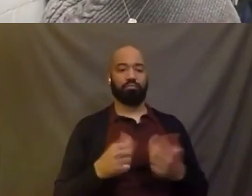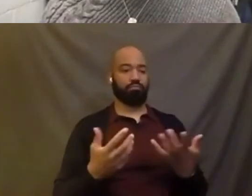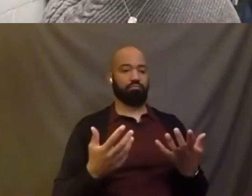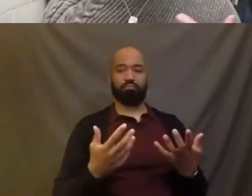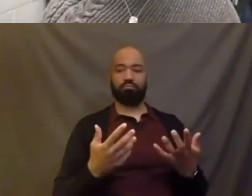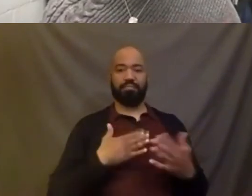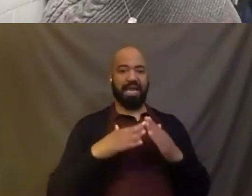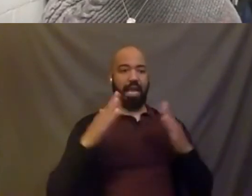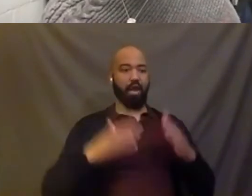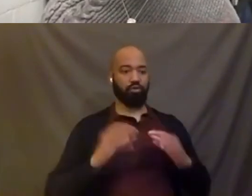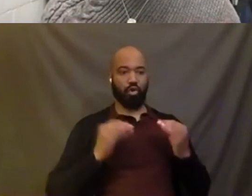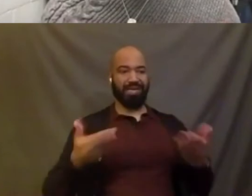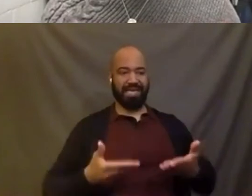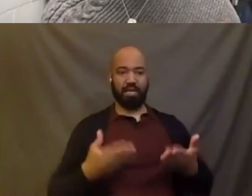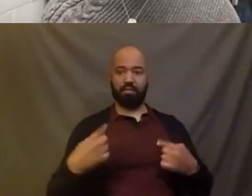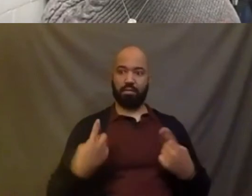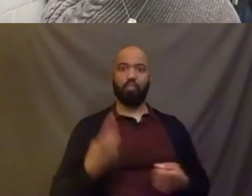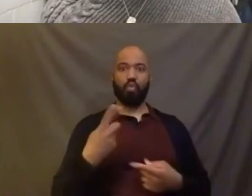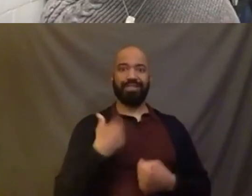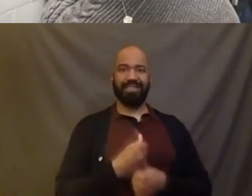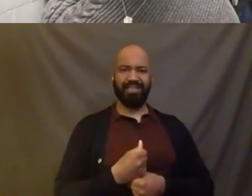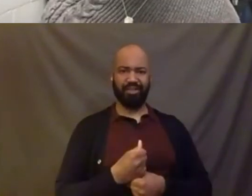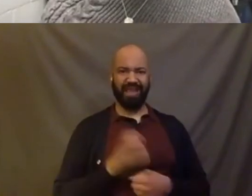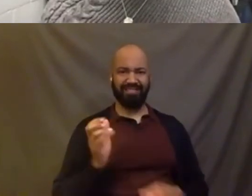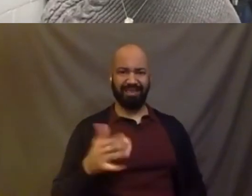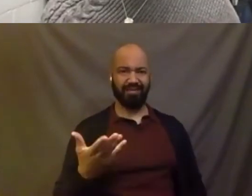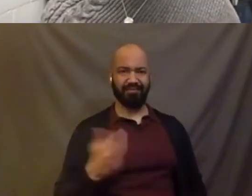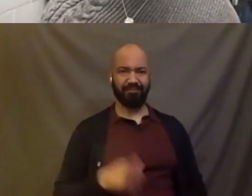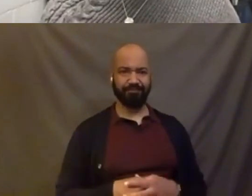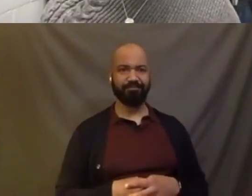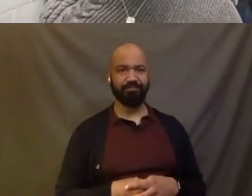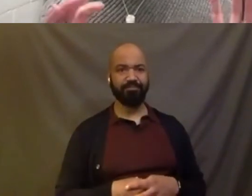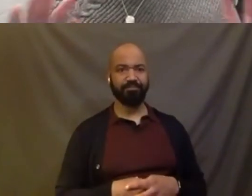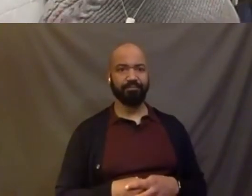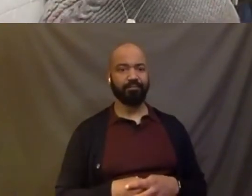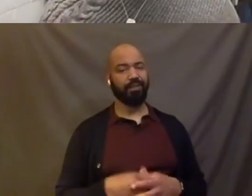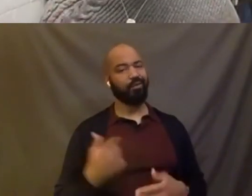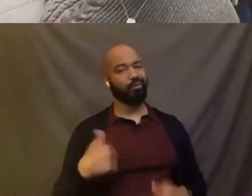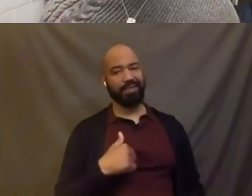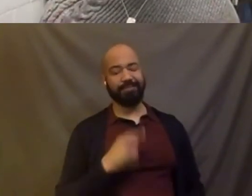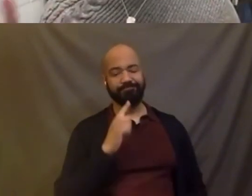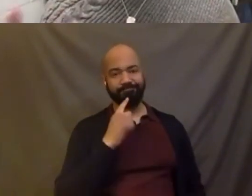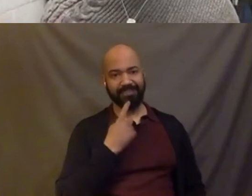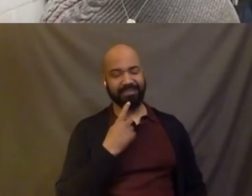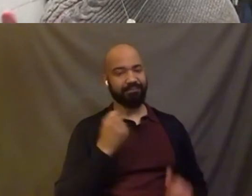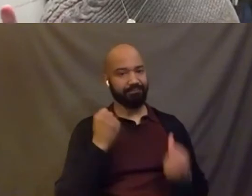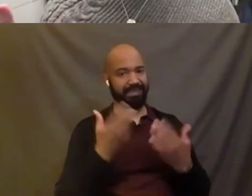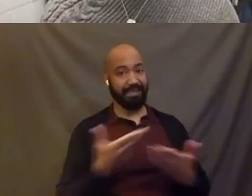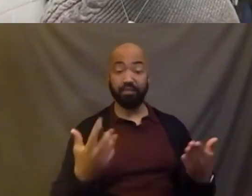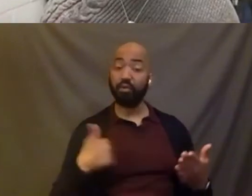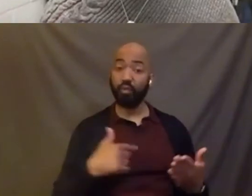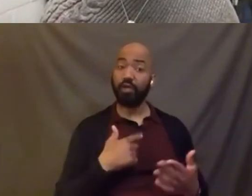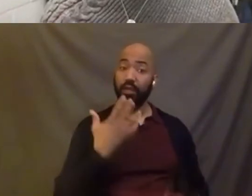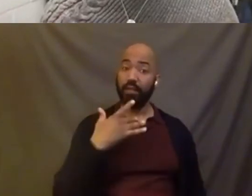year, and that sort of thing. We've missed out on a lot of things. We are lucky people. We live